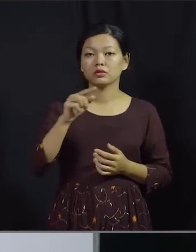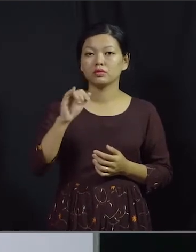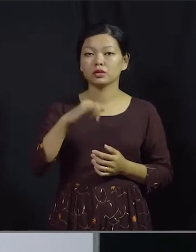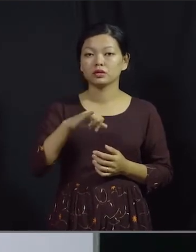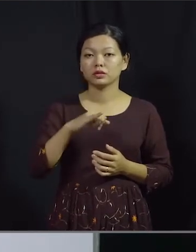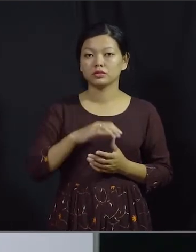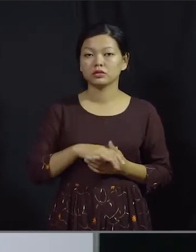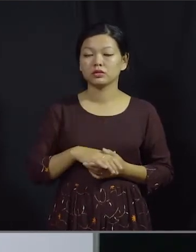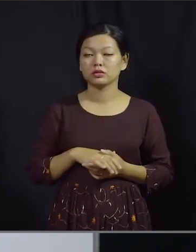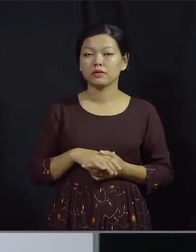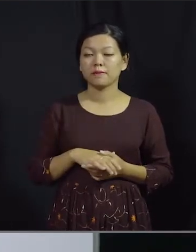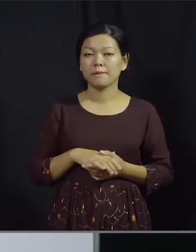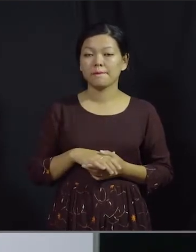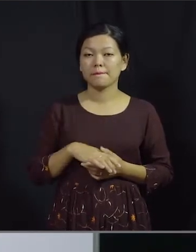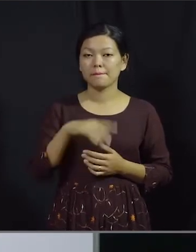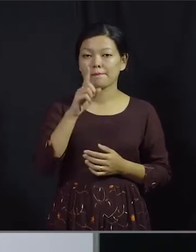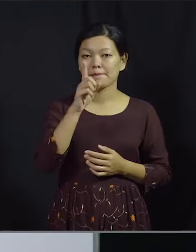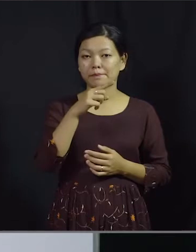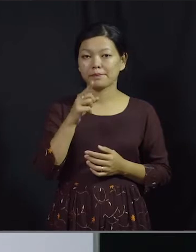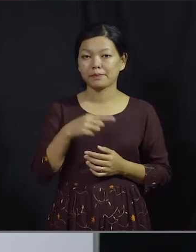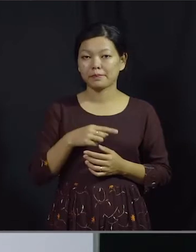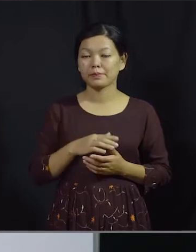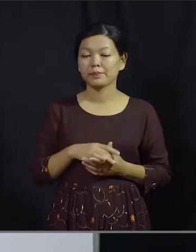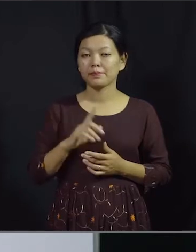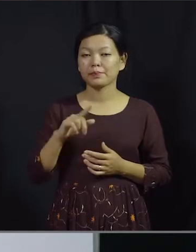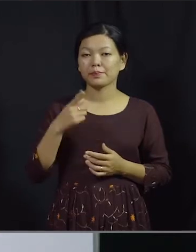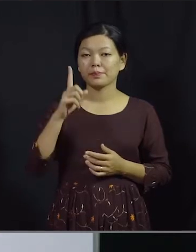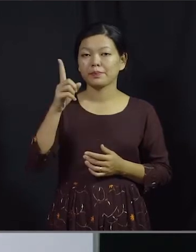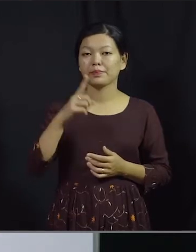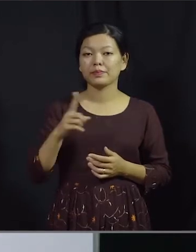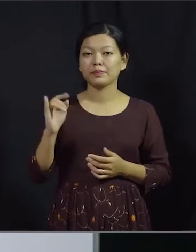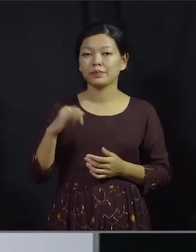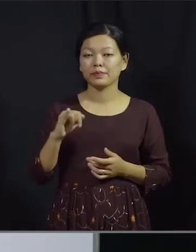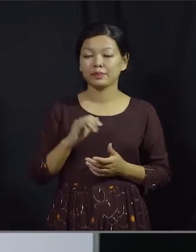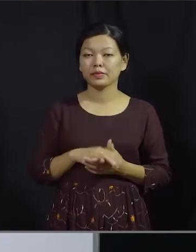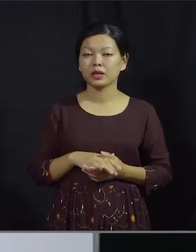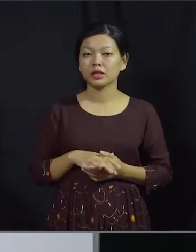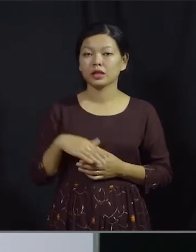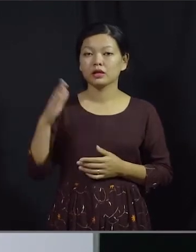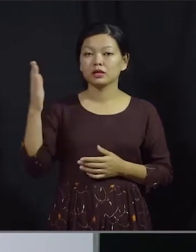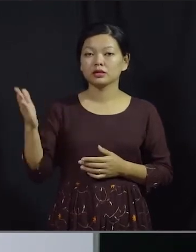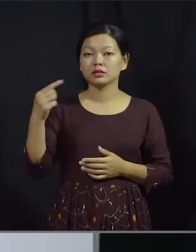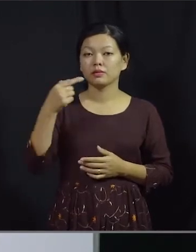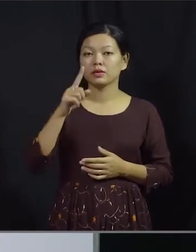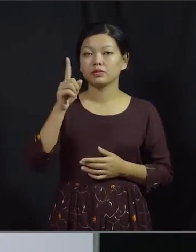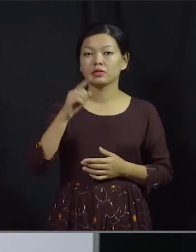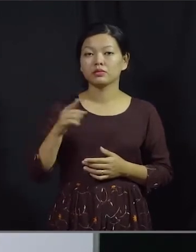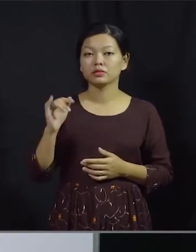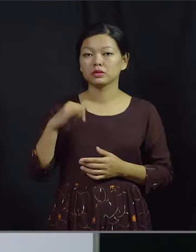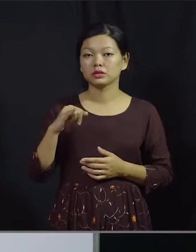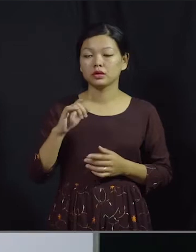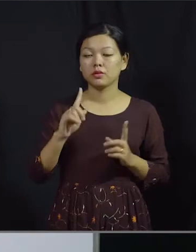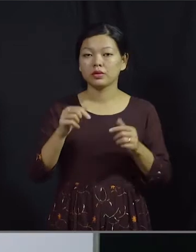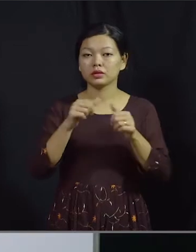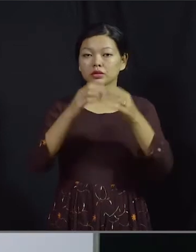3/6. 2/6 minus 3/6, you will get 1/6. This is minus 1/6, but in